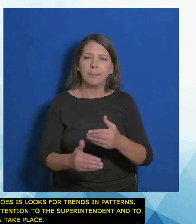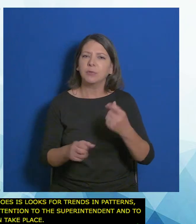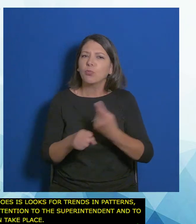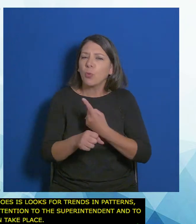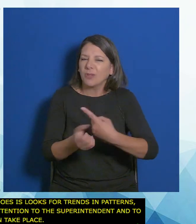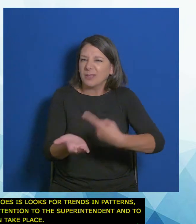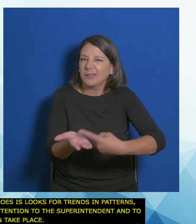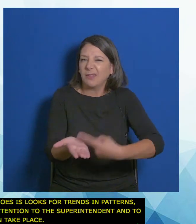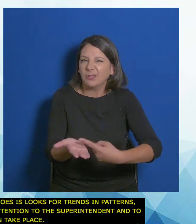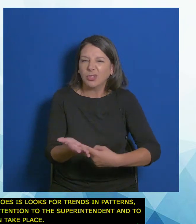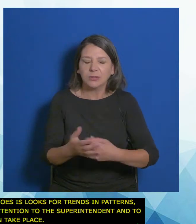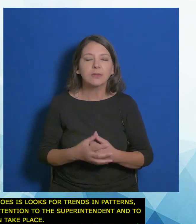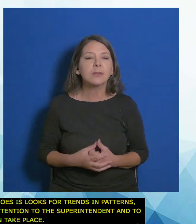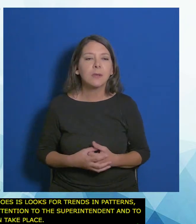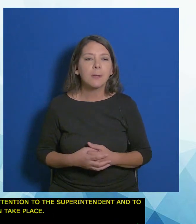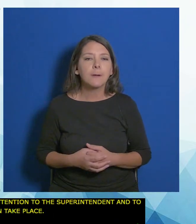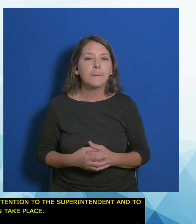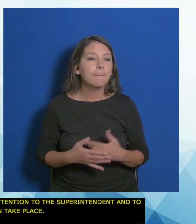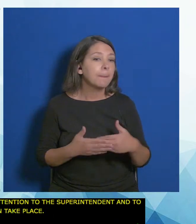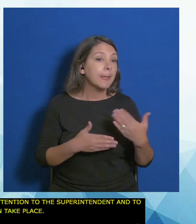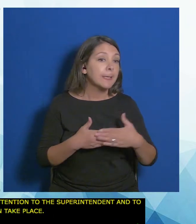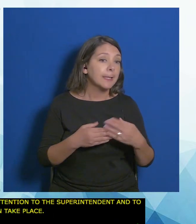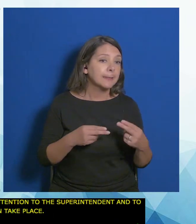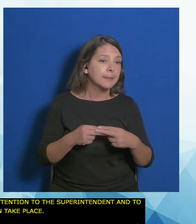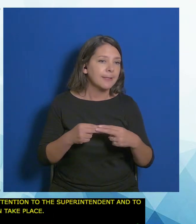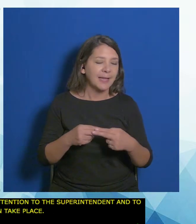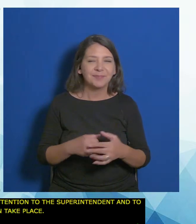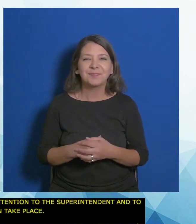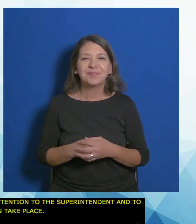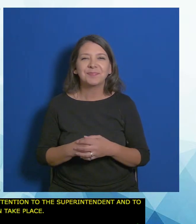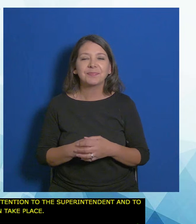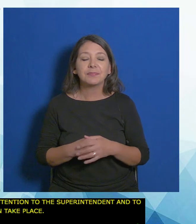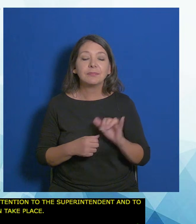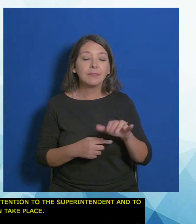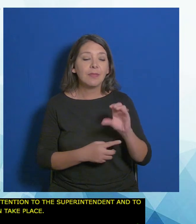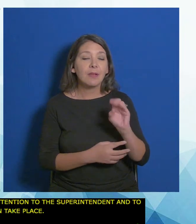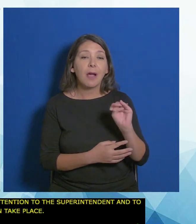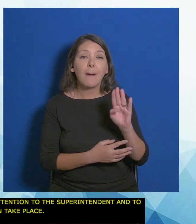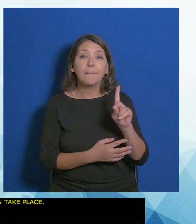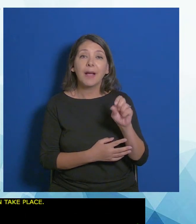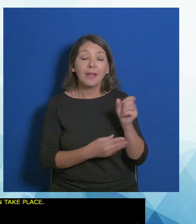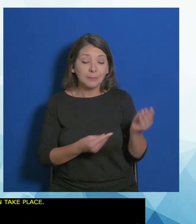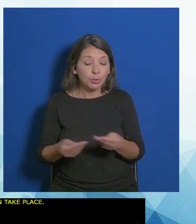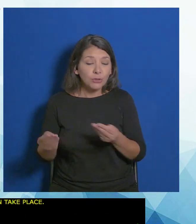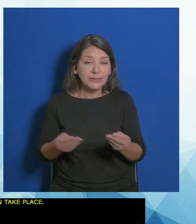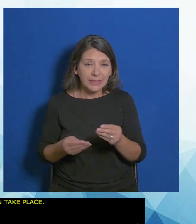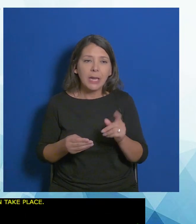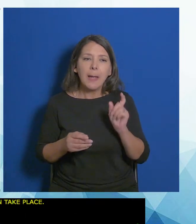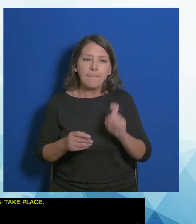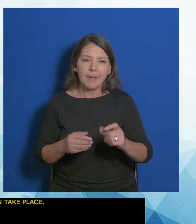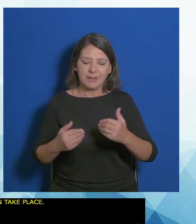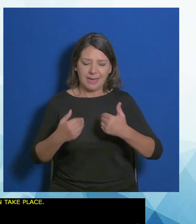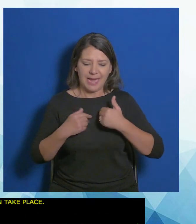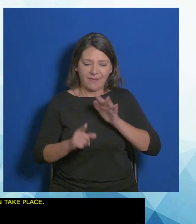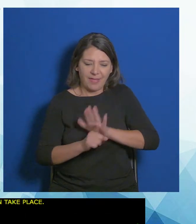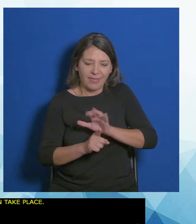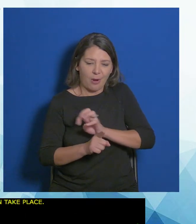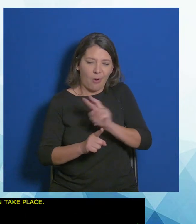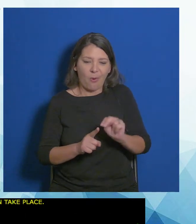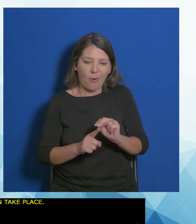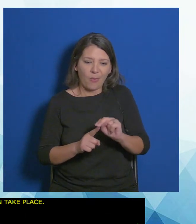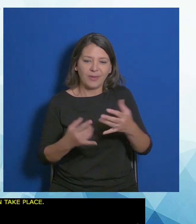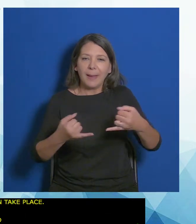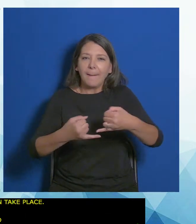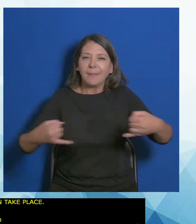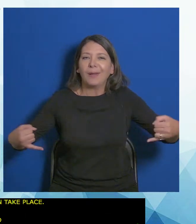So, next slide, please. The ombudsperson also, though, works within boundaries, right? So, as much